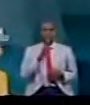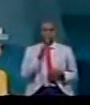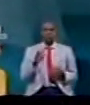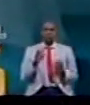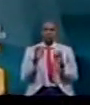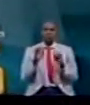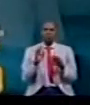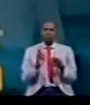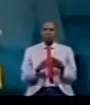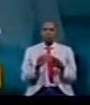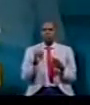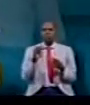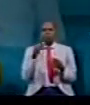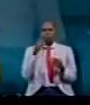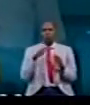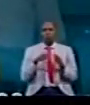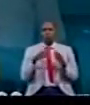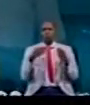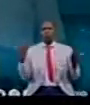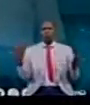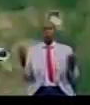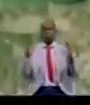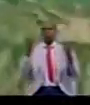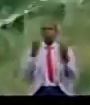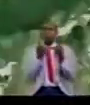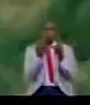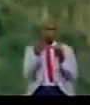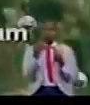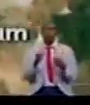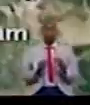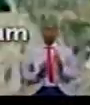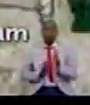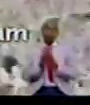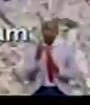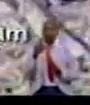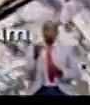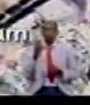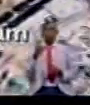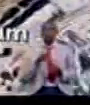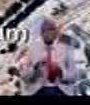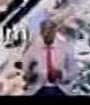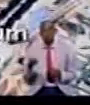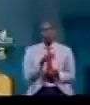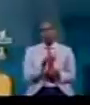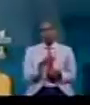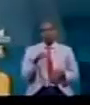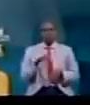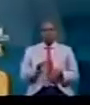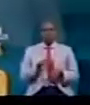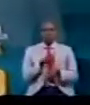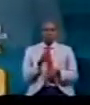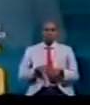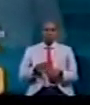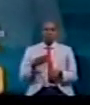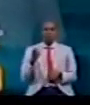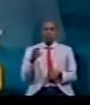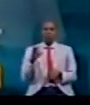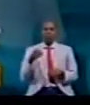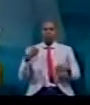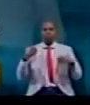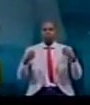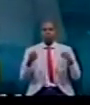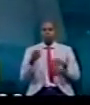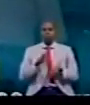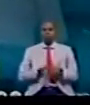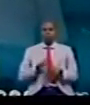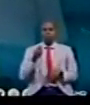name. Lord, have your way, oh God. Let your peace reign in every home, oh God. Where there is division in the home, oh God, we pray